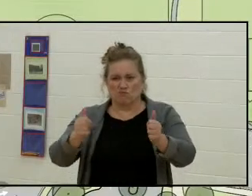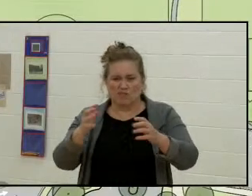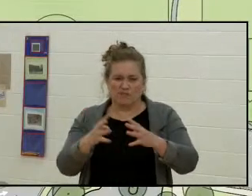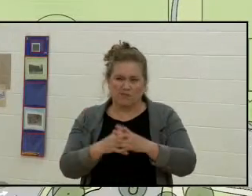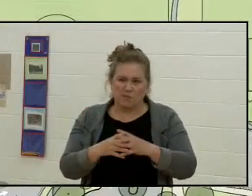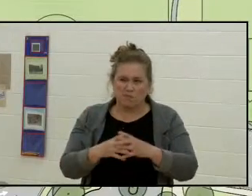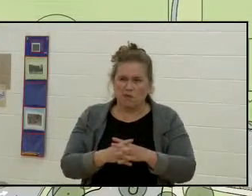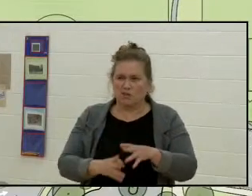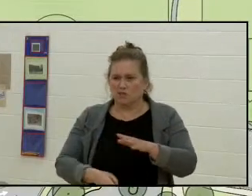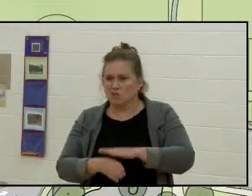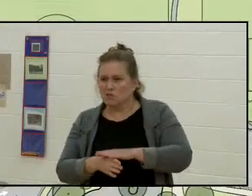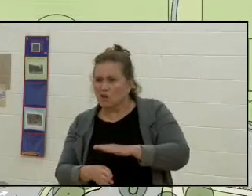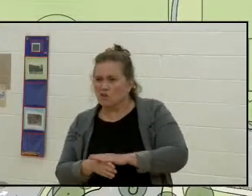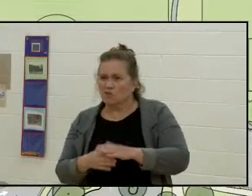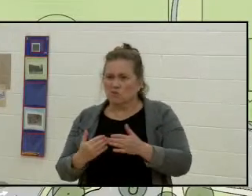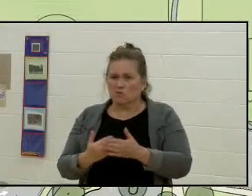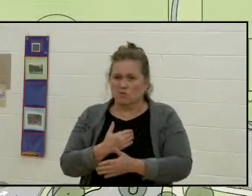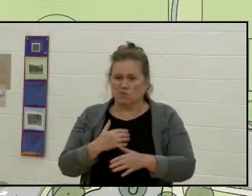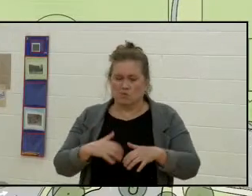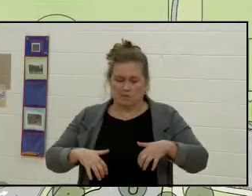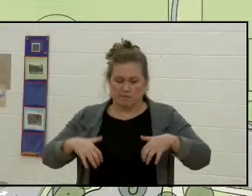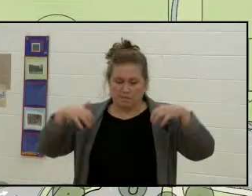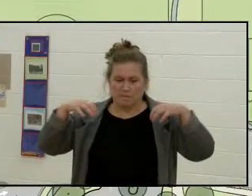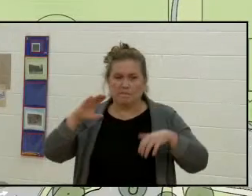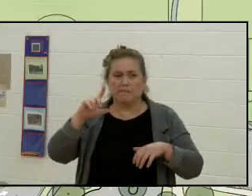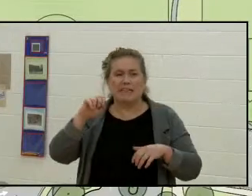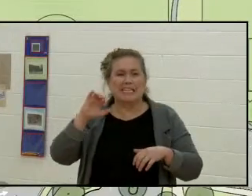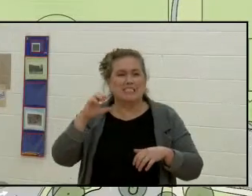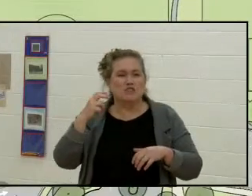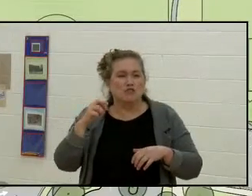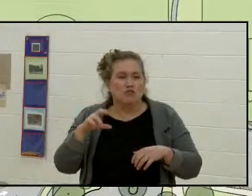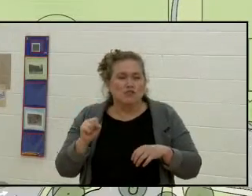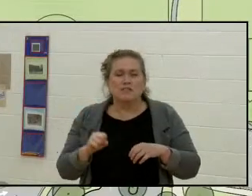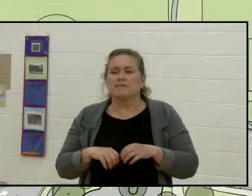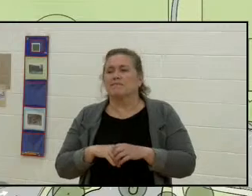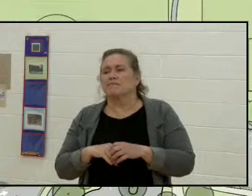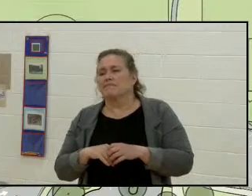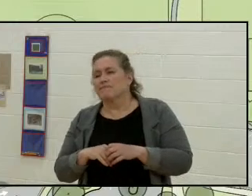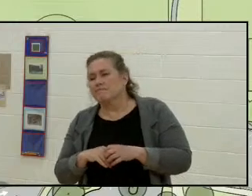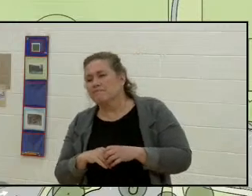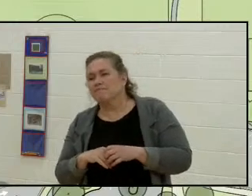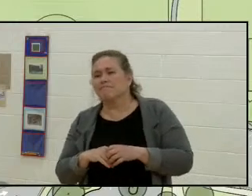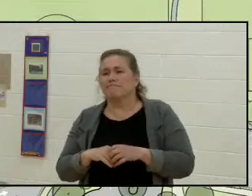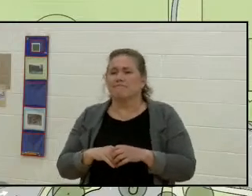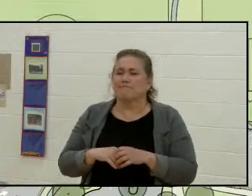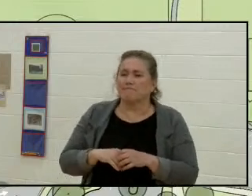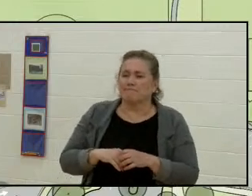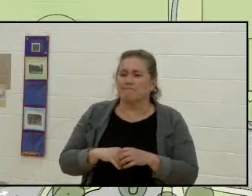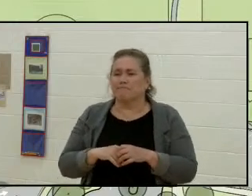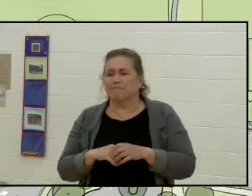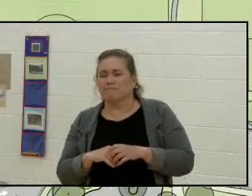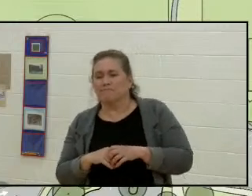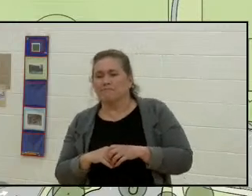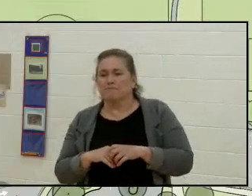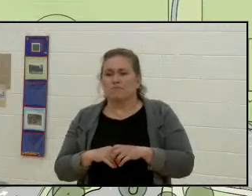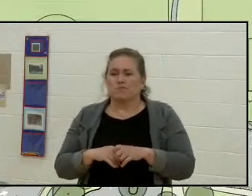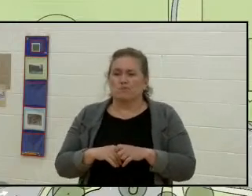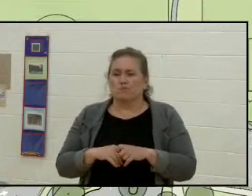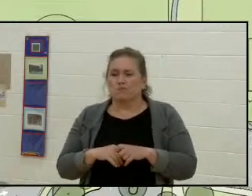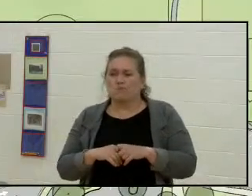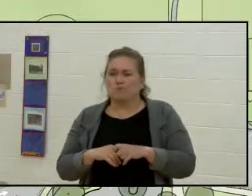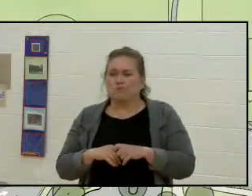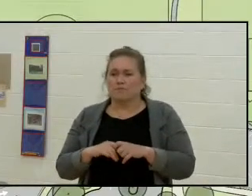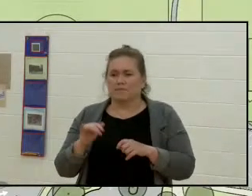new bleachers, new player seating, as well as, again, kind of those amenities in the